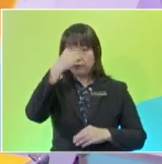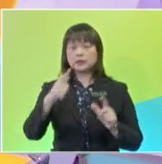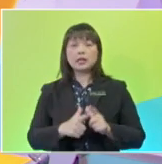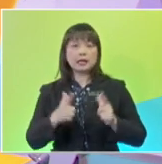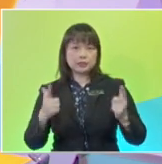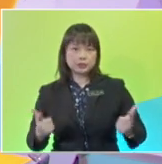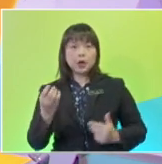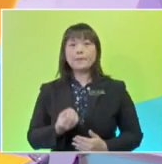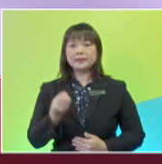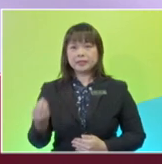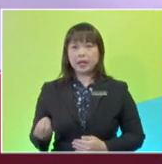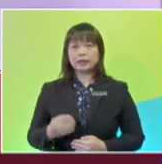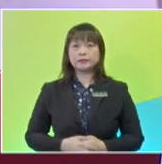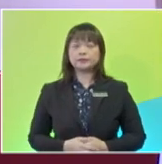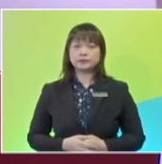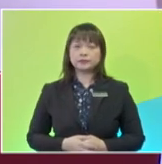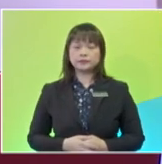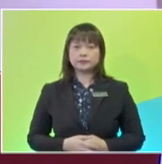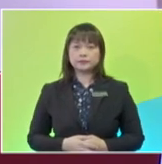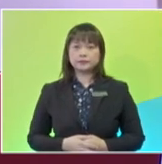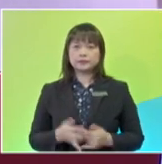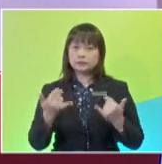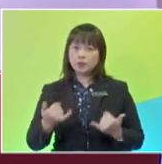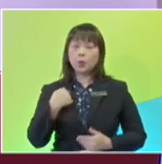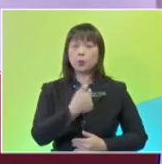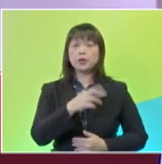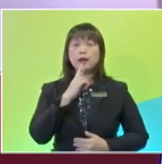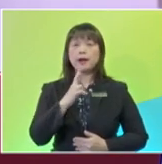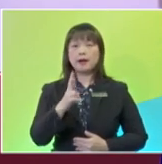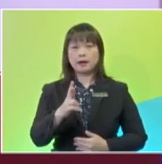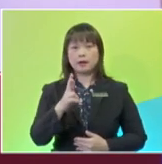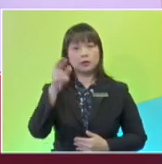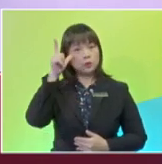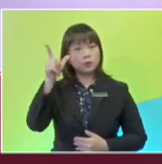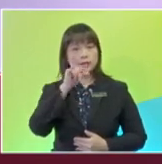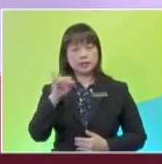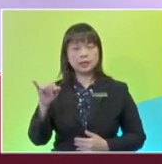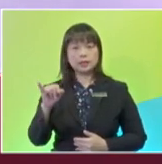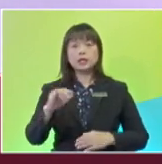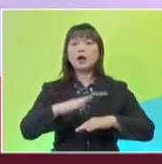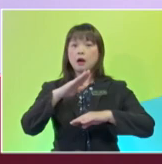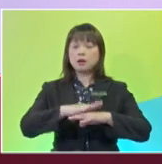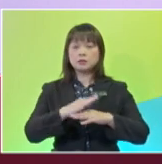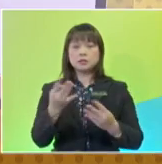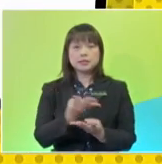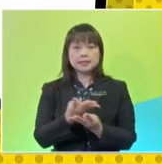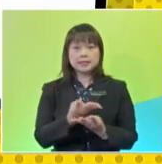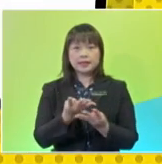next method that we are going to look into is the sieving method. Sieving method.